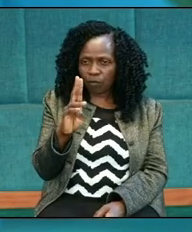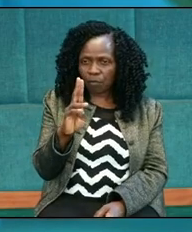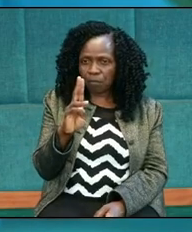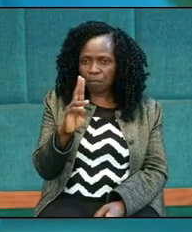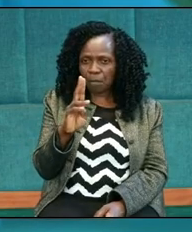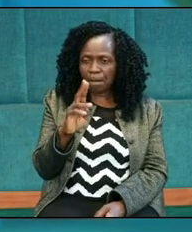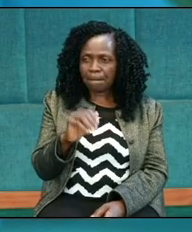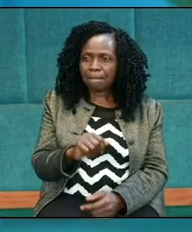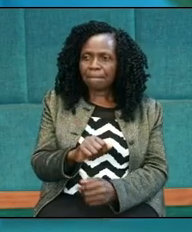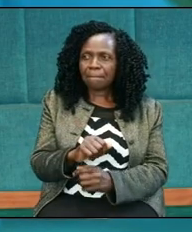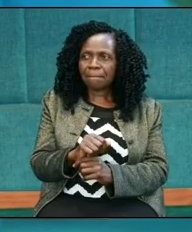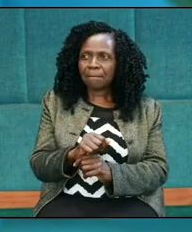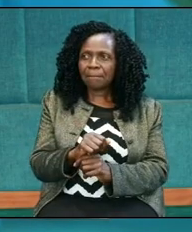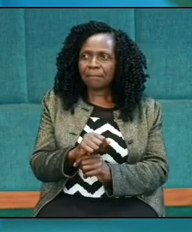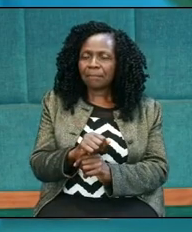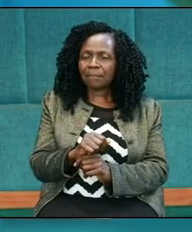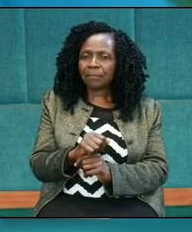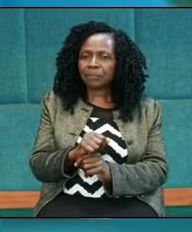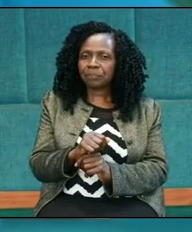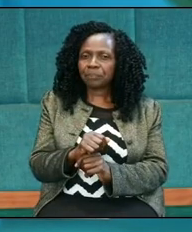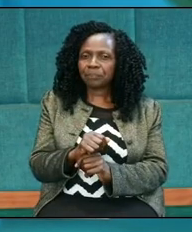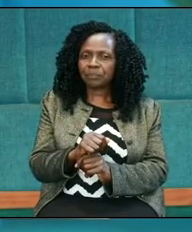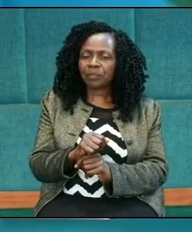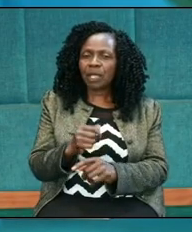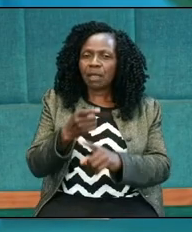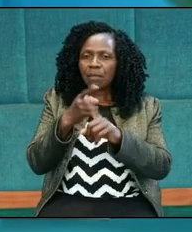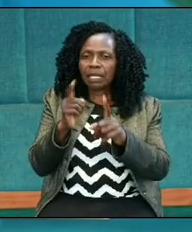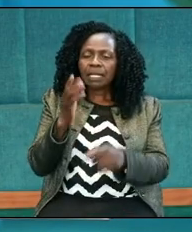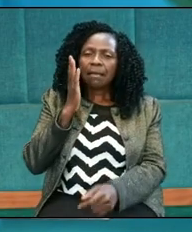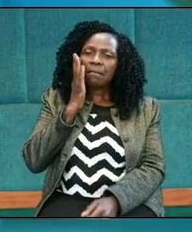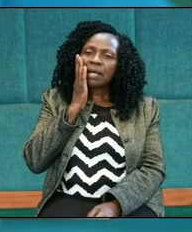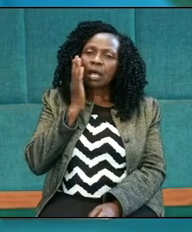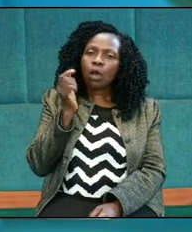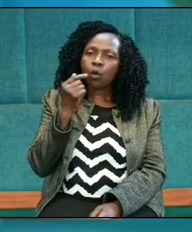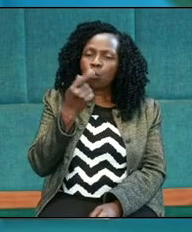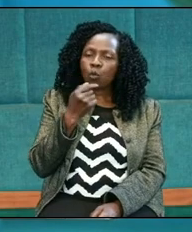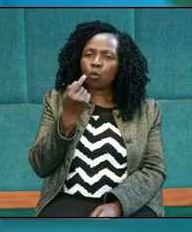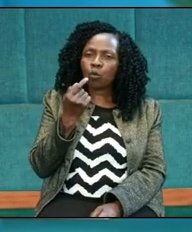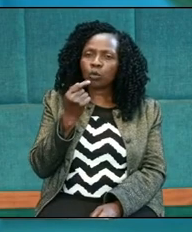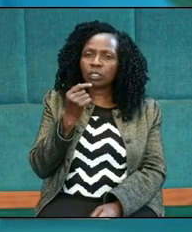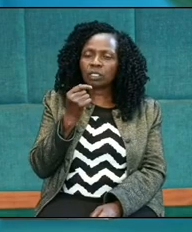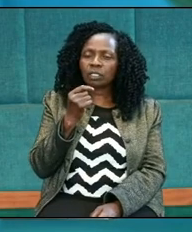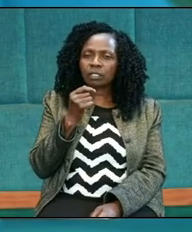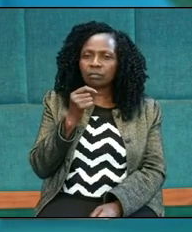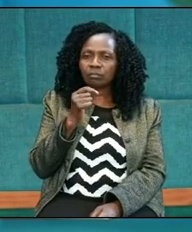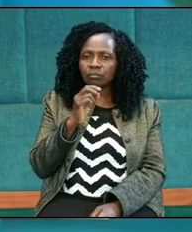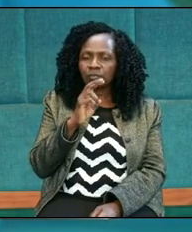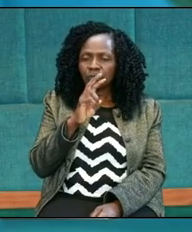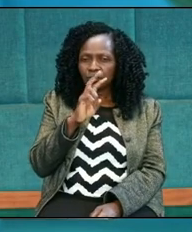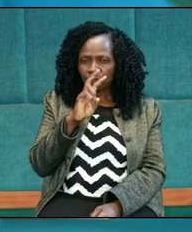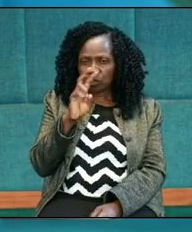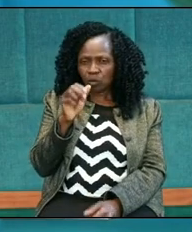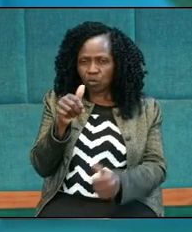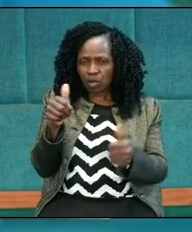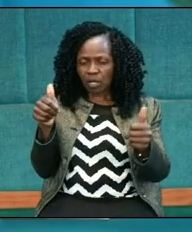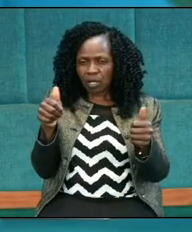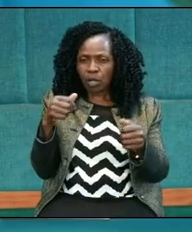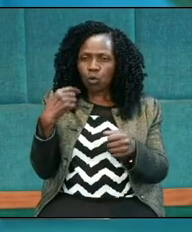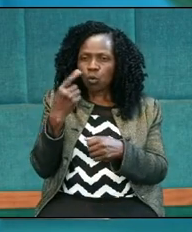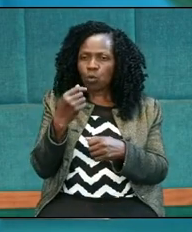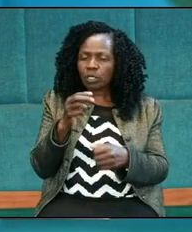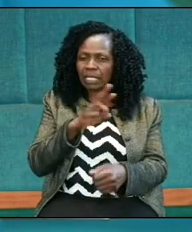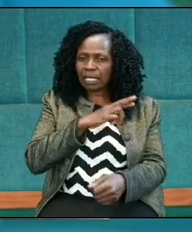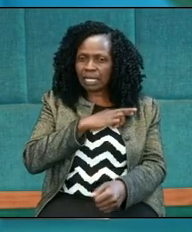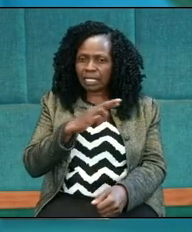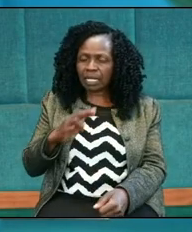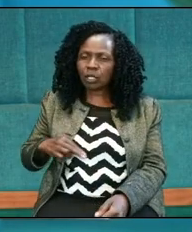you are my son, and I can still command you. But the mother, who was not so keen, and who was very religious,